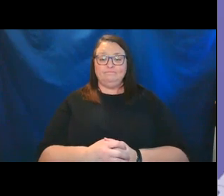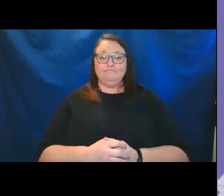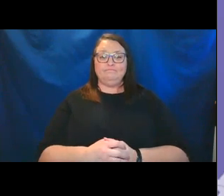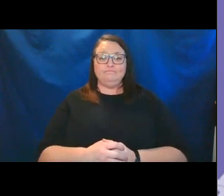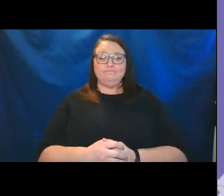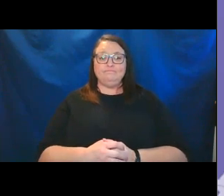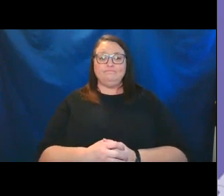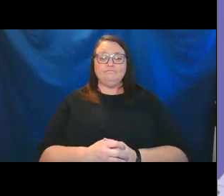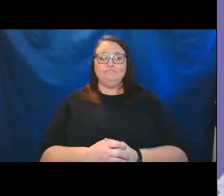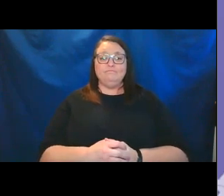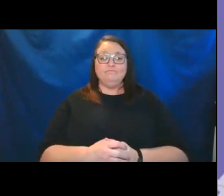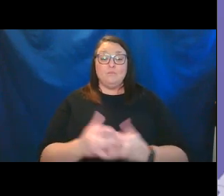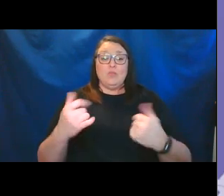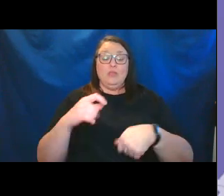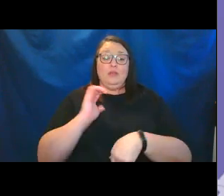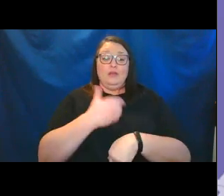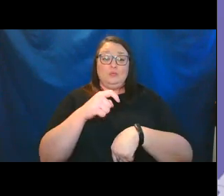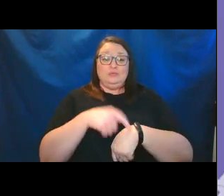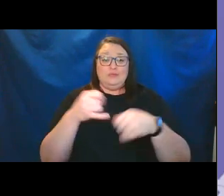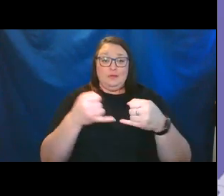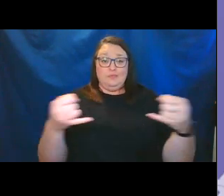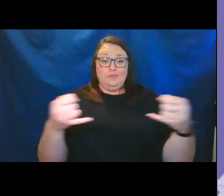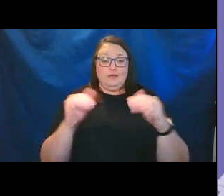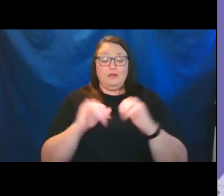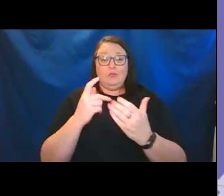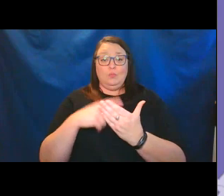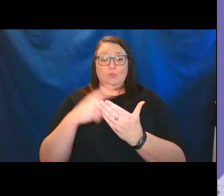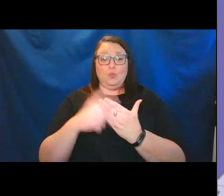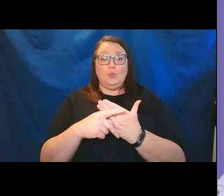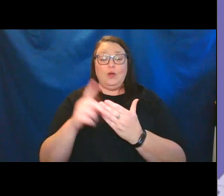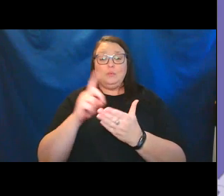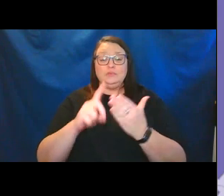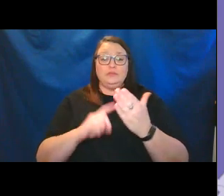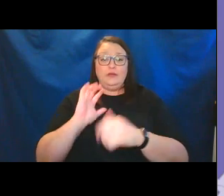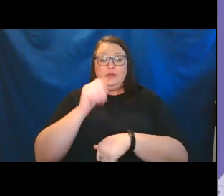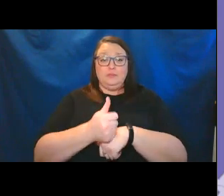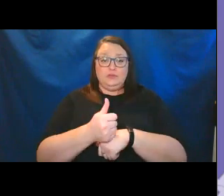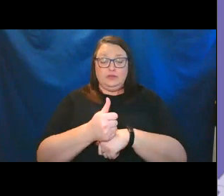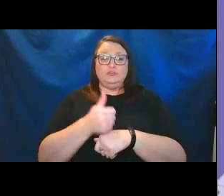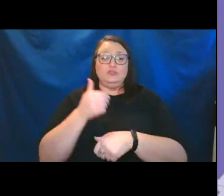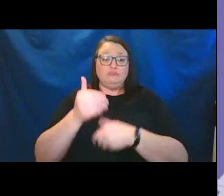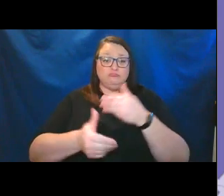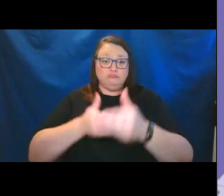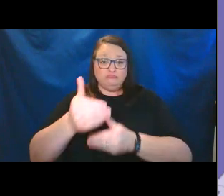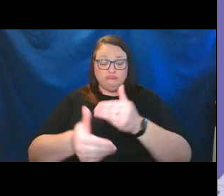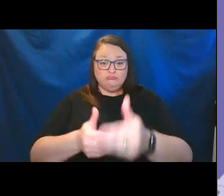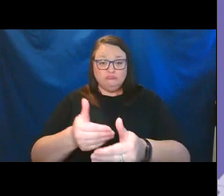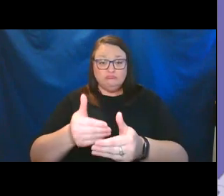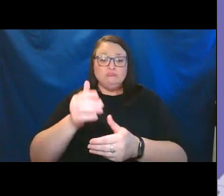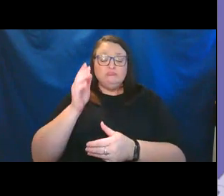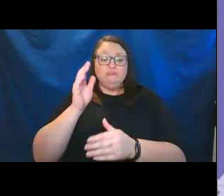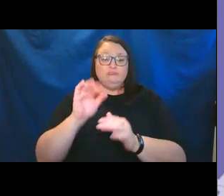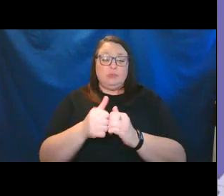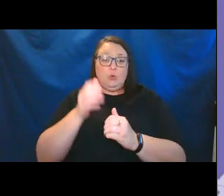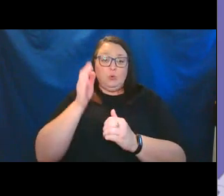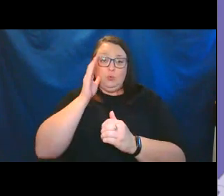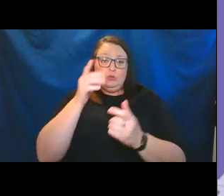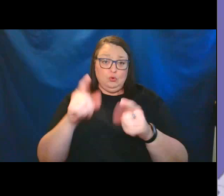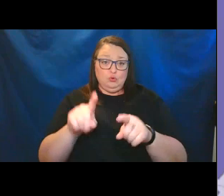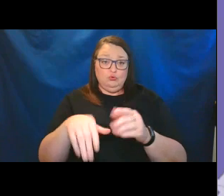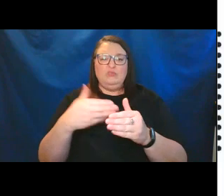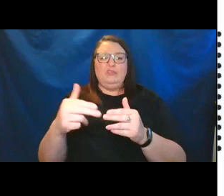In terms of timeline, how this program design and implementation, of when it actually will occur. Next slide, please.